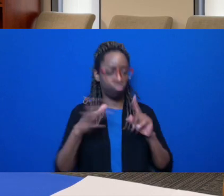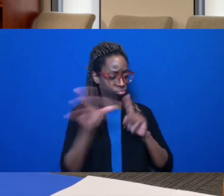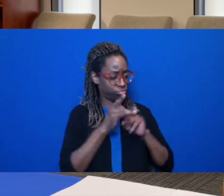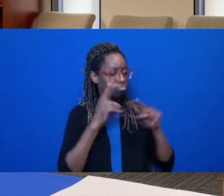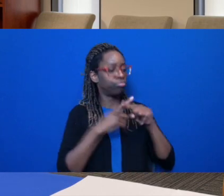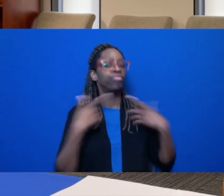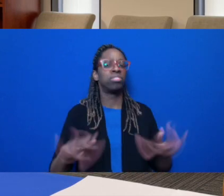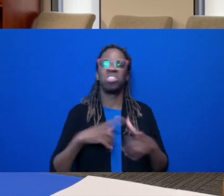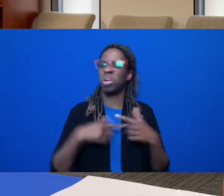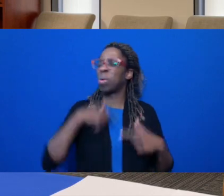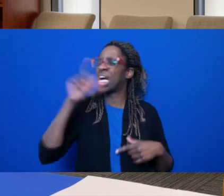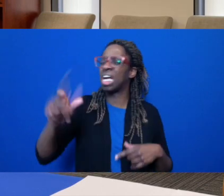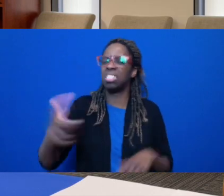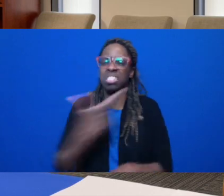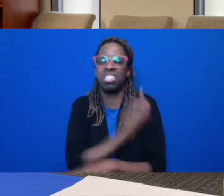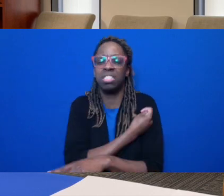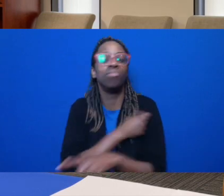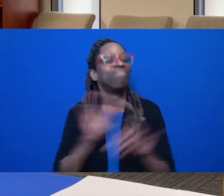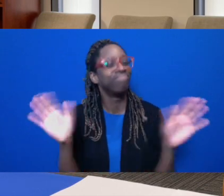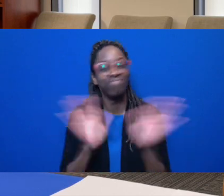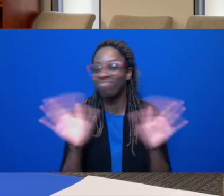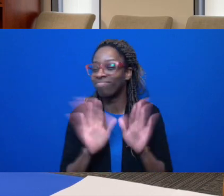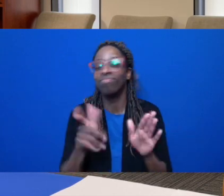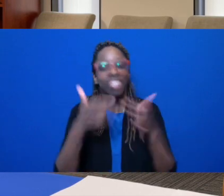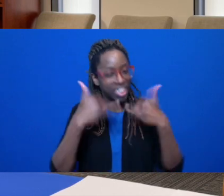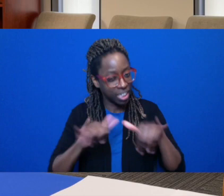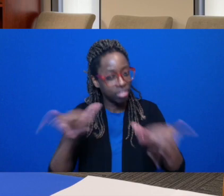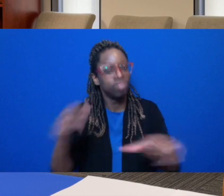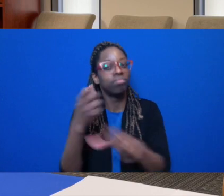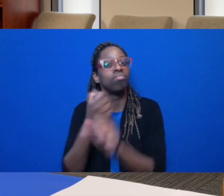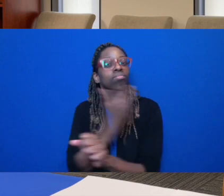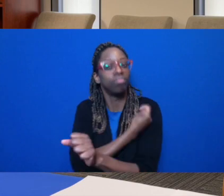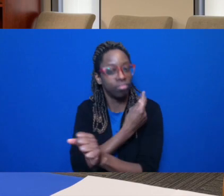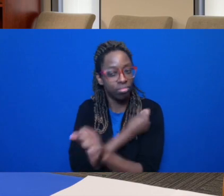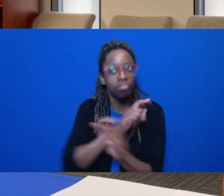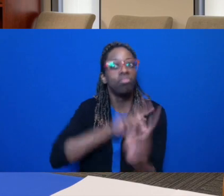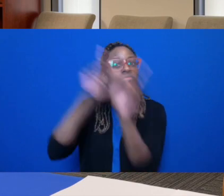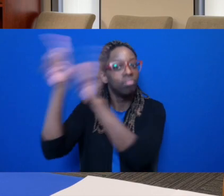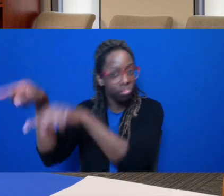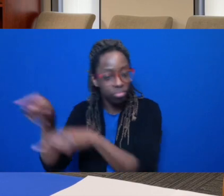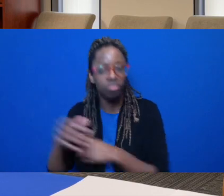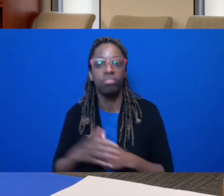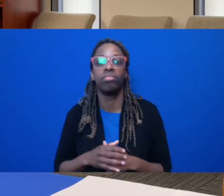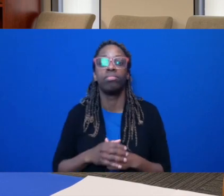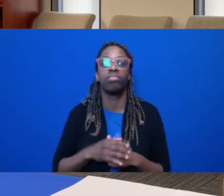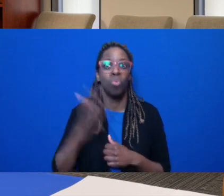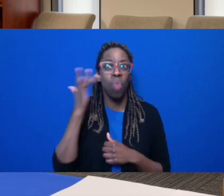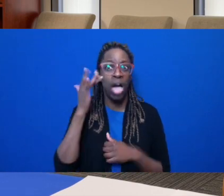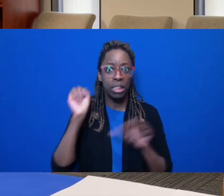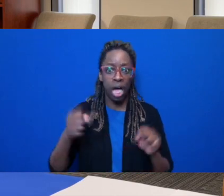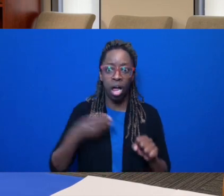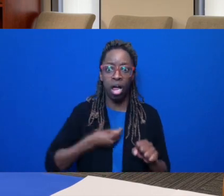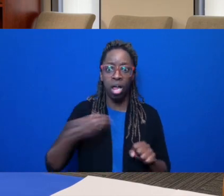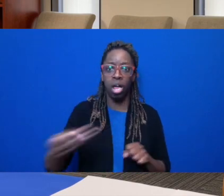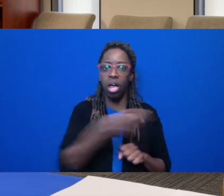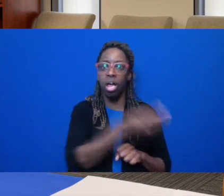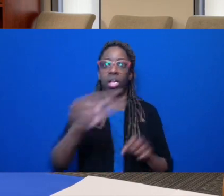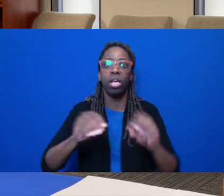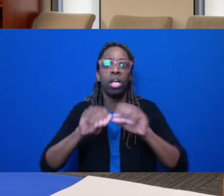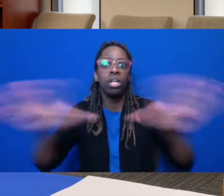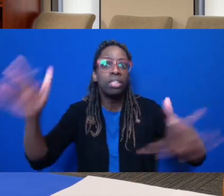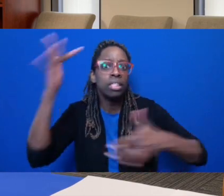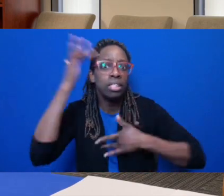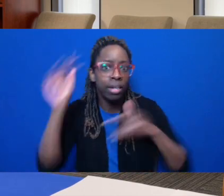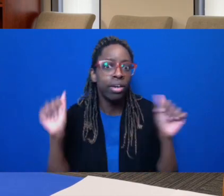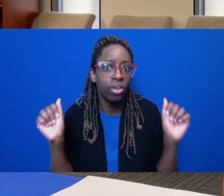it is recommended by the CDC and us here at the Department of Health that you should have the vaccine, even if you've tested positive in the past. And the way I think about it, right, is